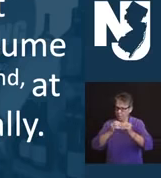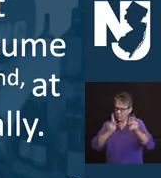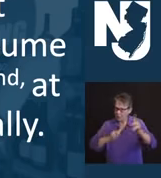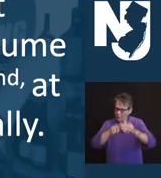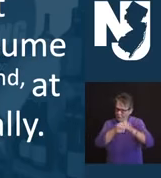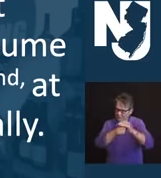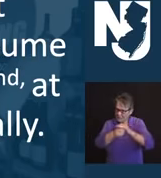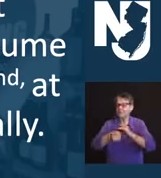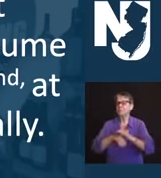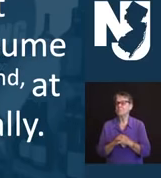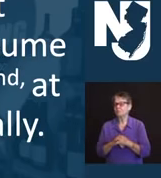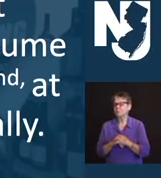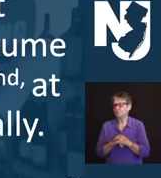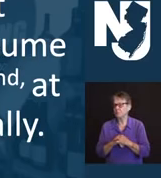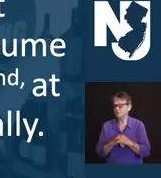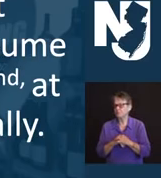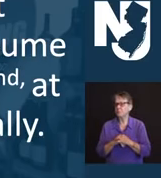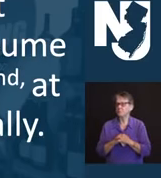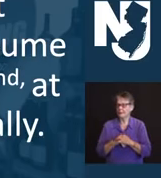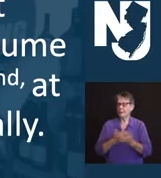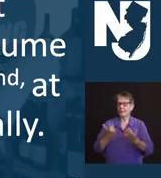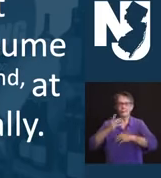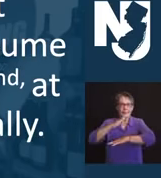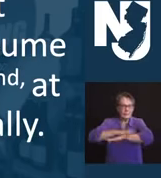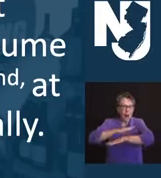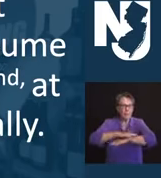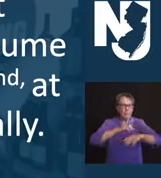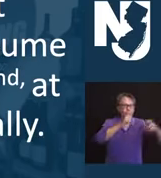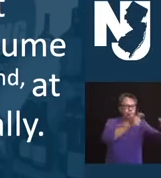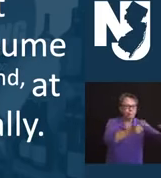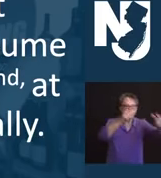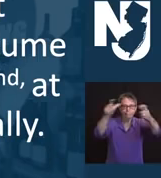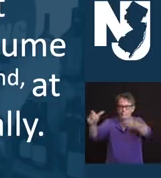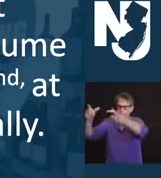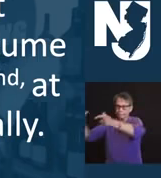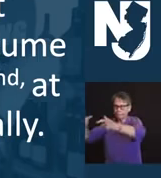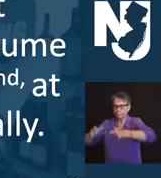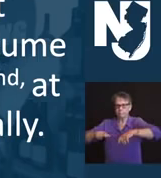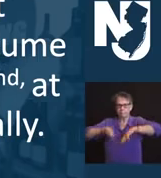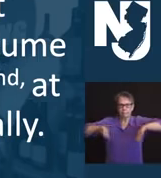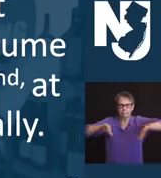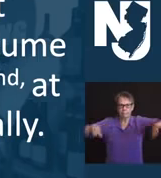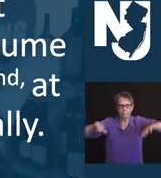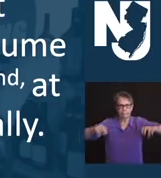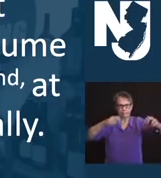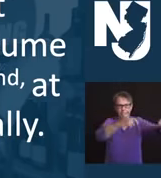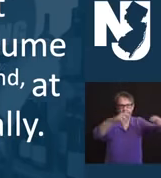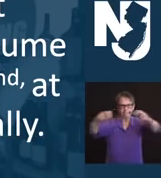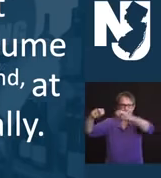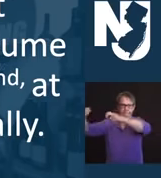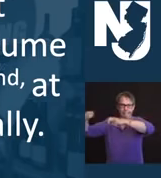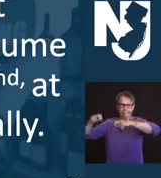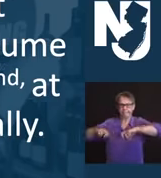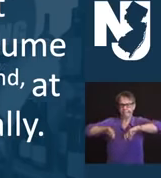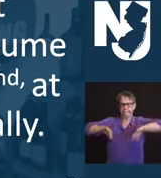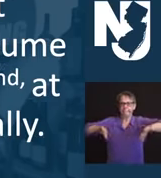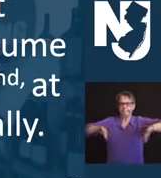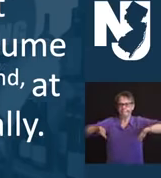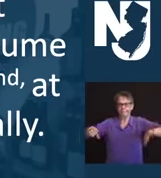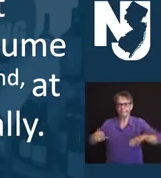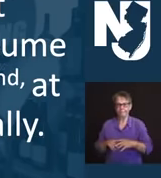their indoor capacity, keeping in mind that many restaurants and halls across the state have been able to utilize or expand